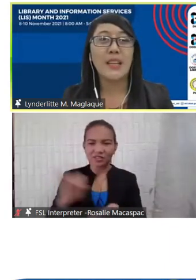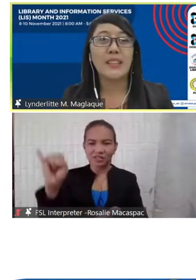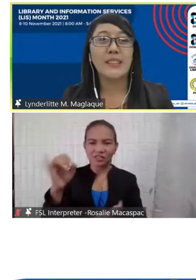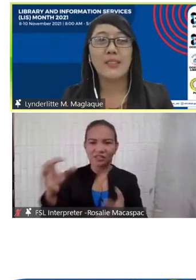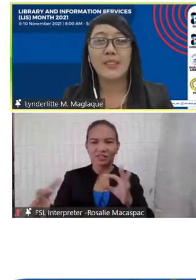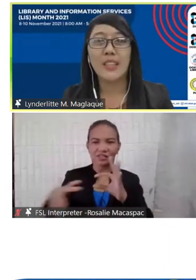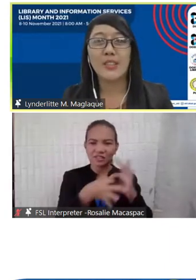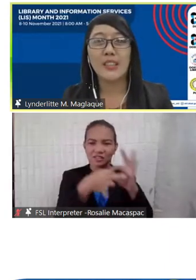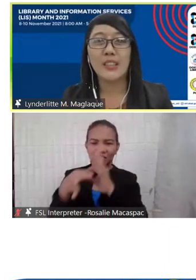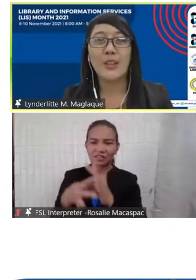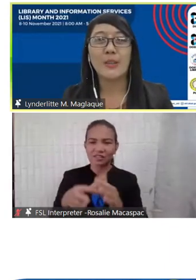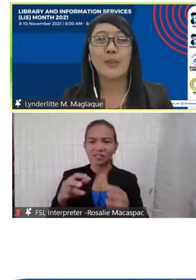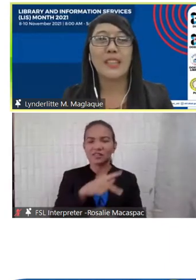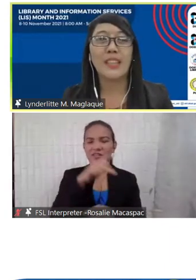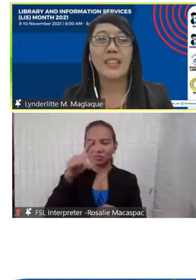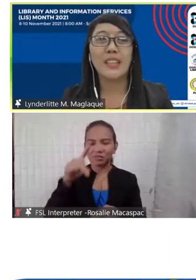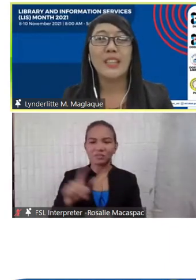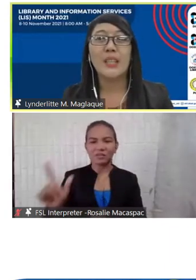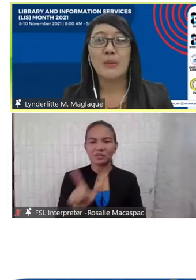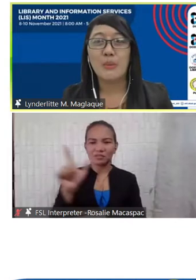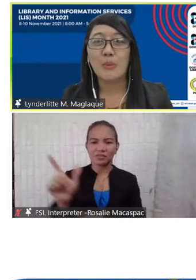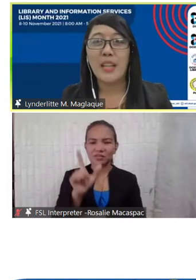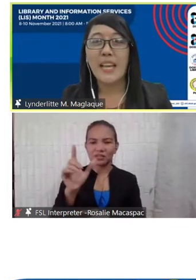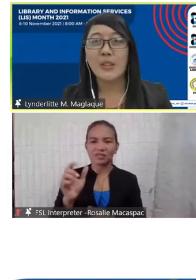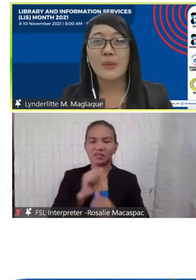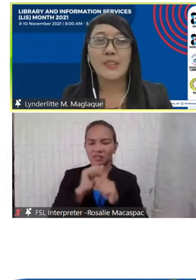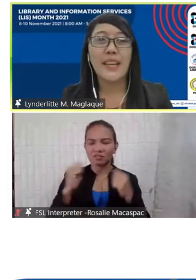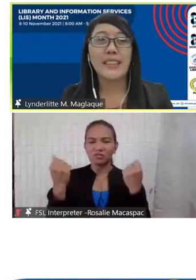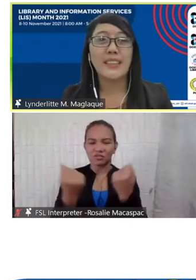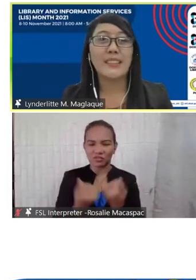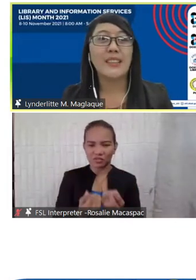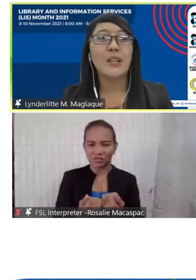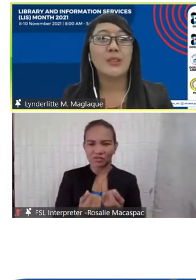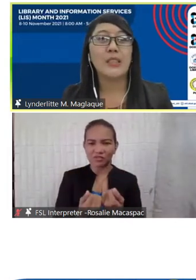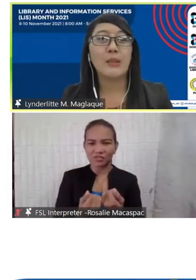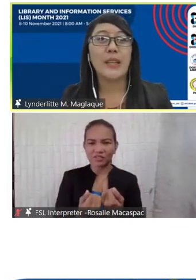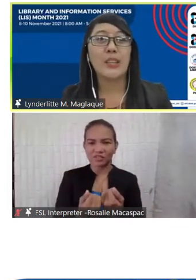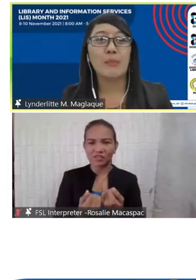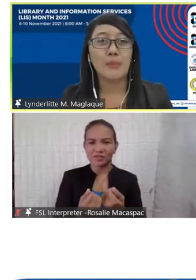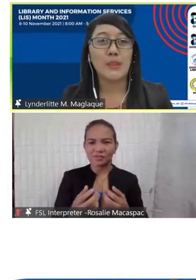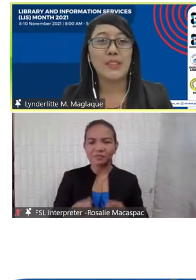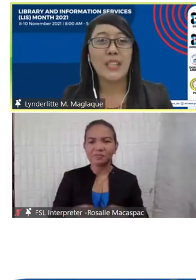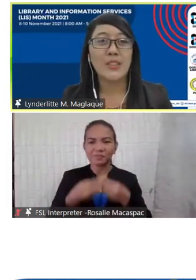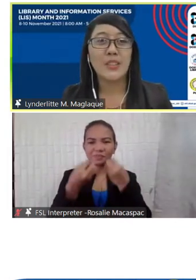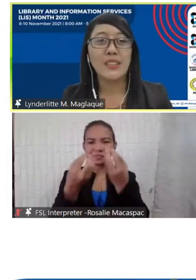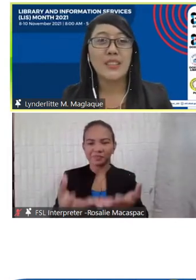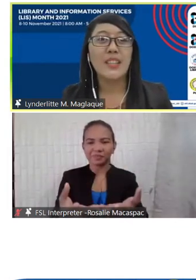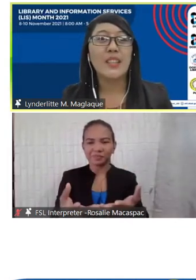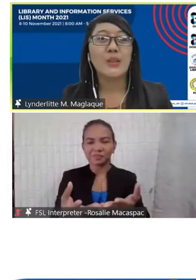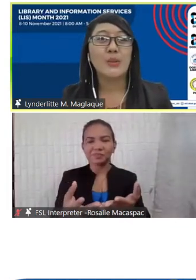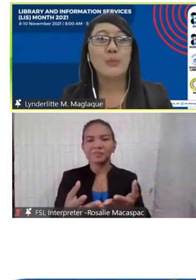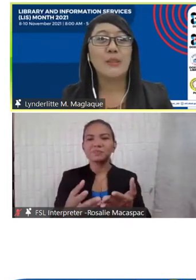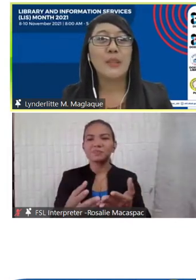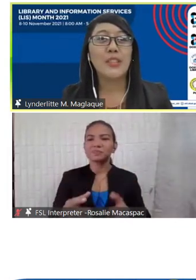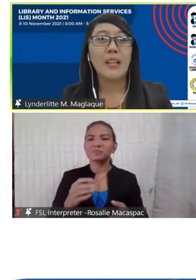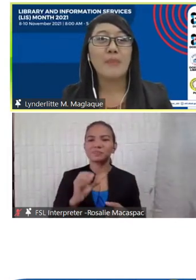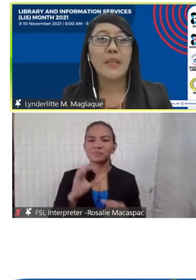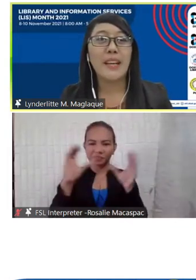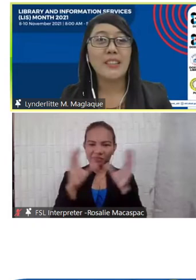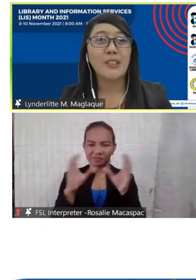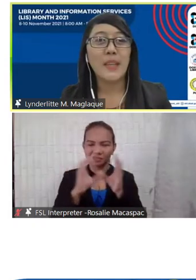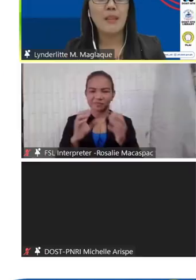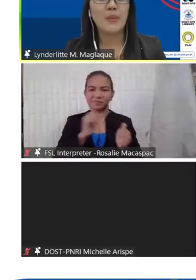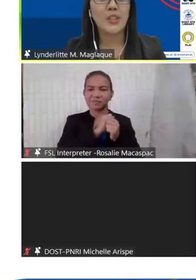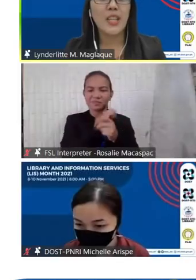Philippine Librarians Association Incorporated, we would like to present this Certificate of Appreciation to Ms. Michelle